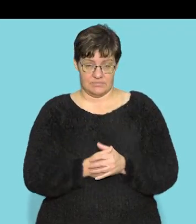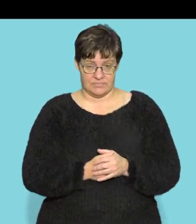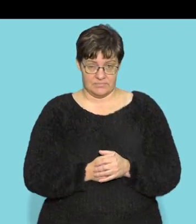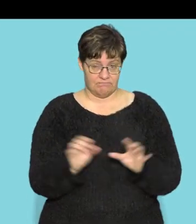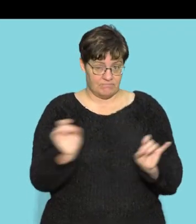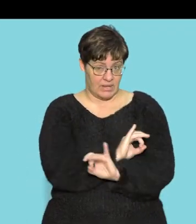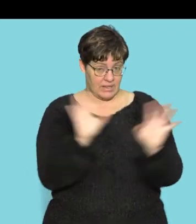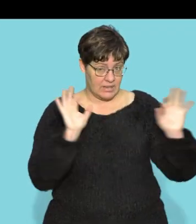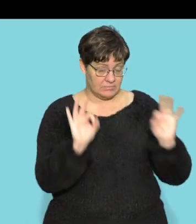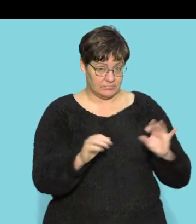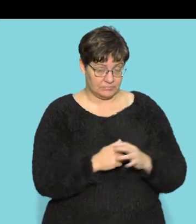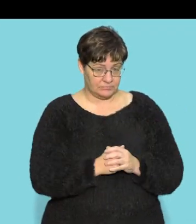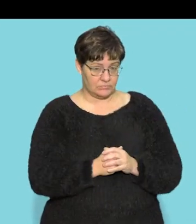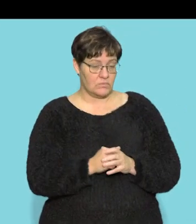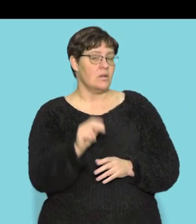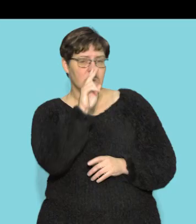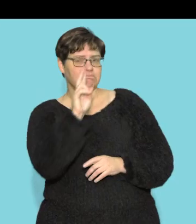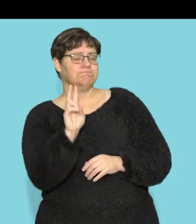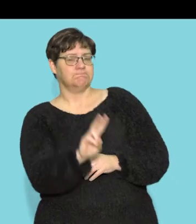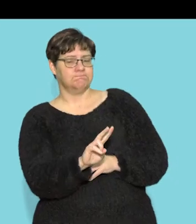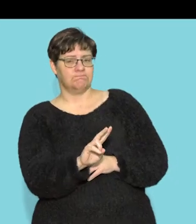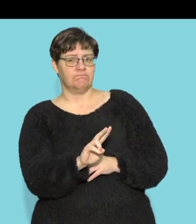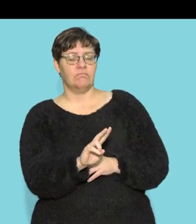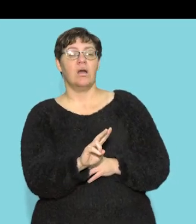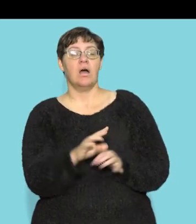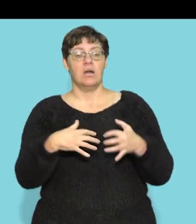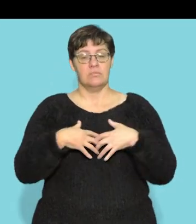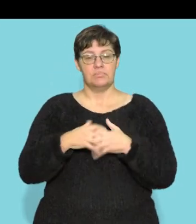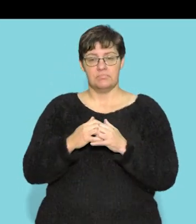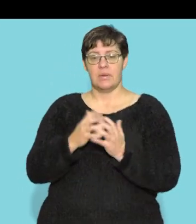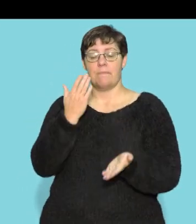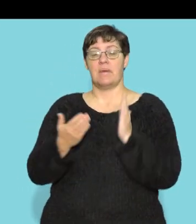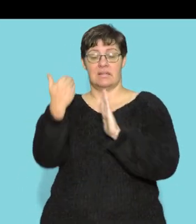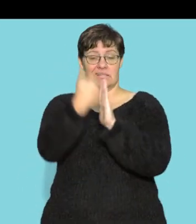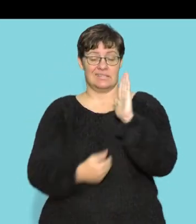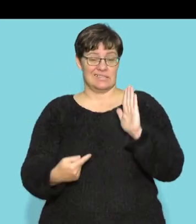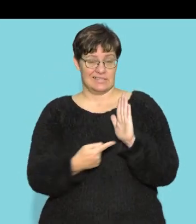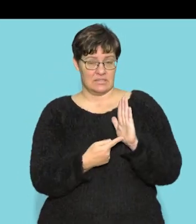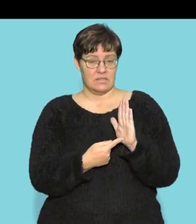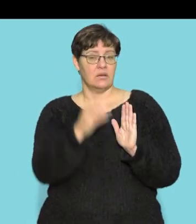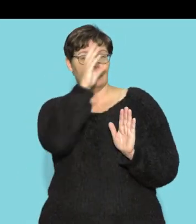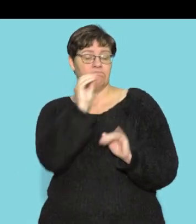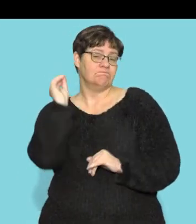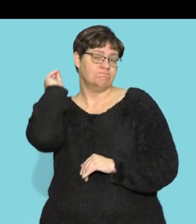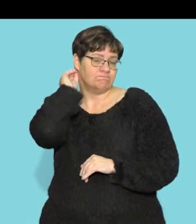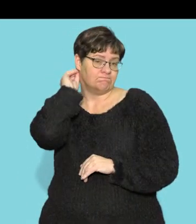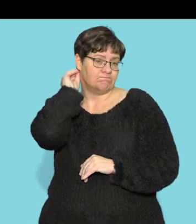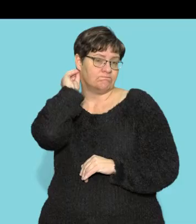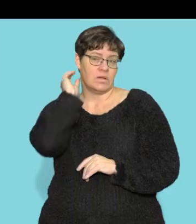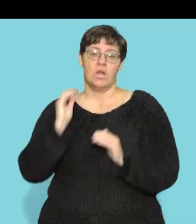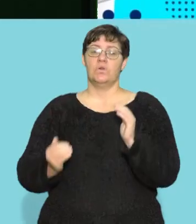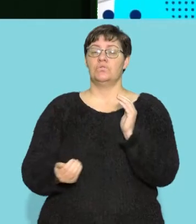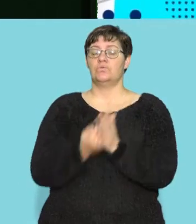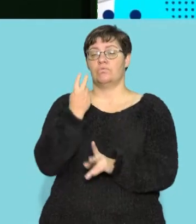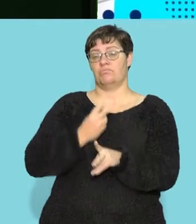Clear? So you can see now that when you're drawing up your balance sheet, take into consideration your new